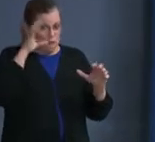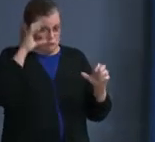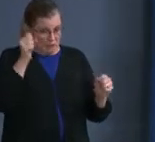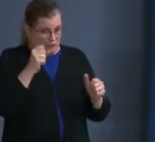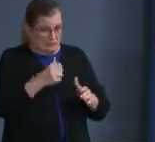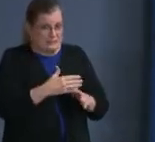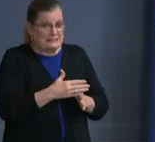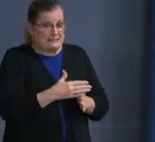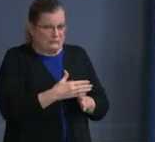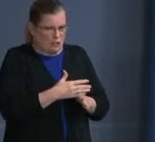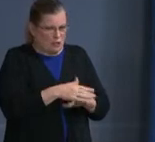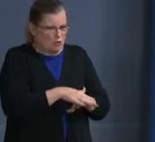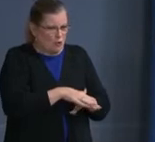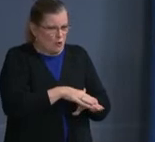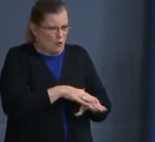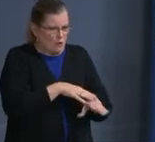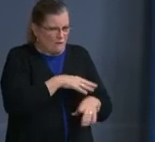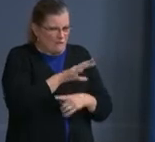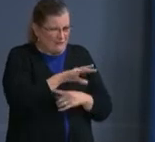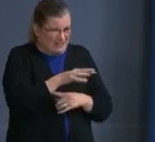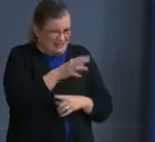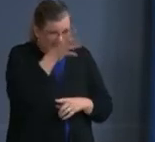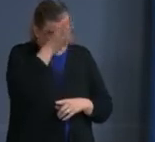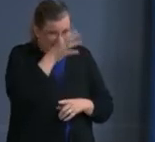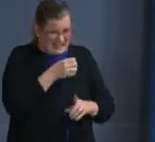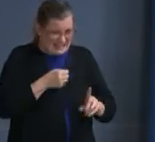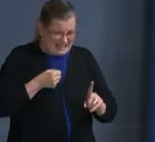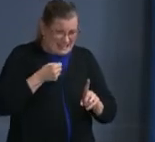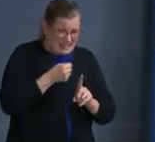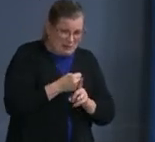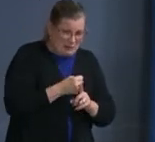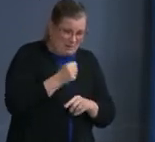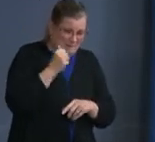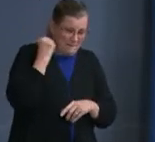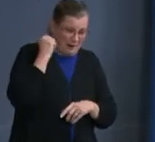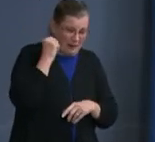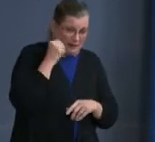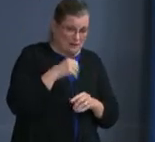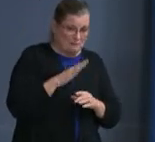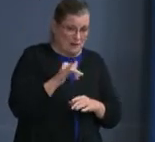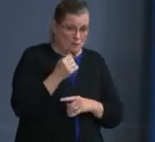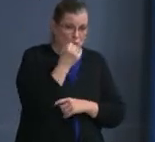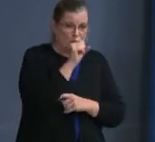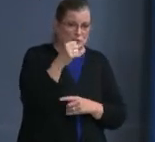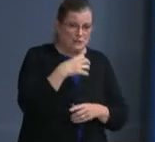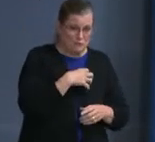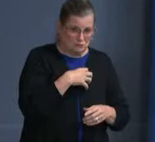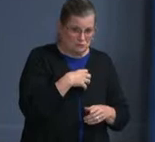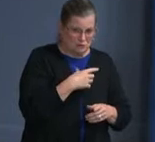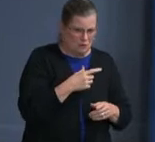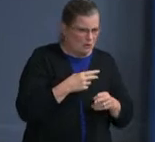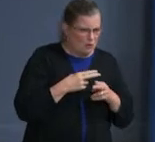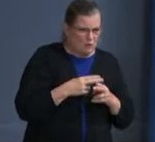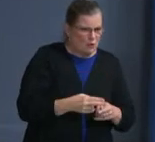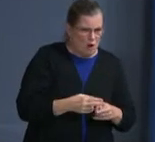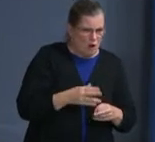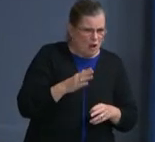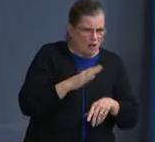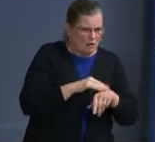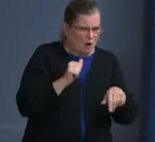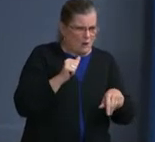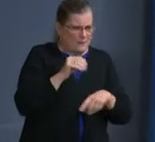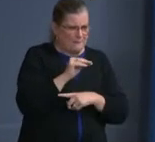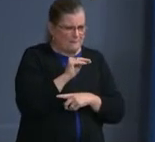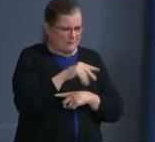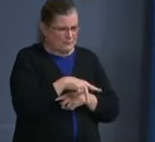of a guy getting hit in the back by a counter-protester. Then other videos have been going around calling on MPD to take action so they shows that